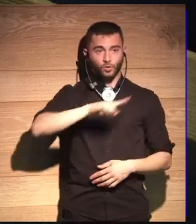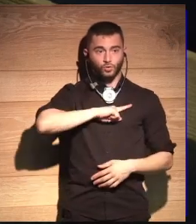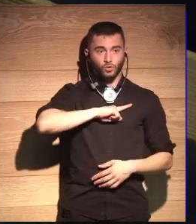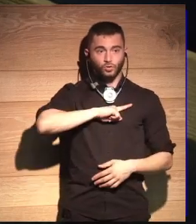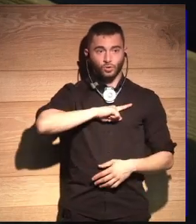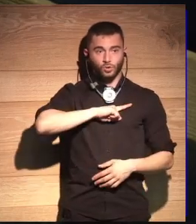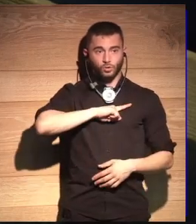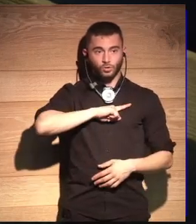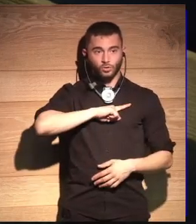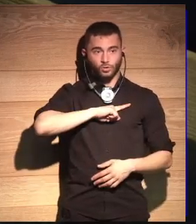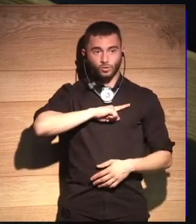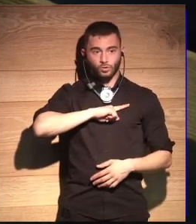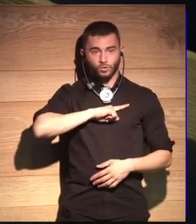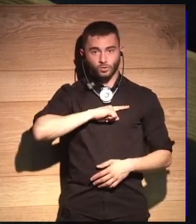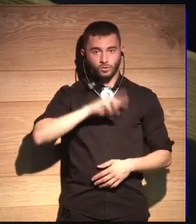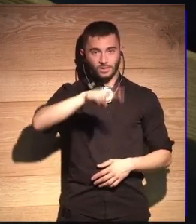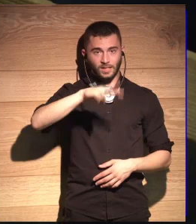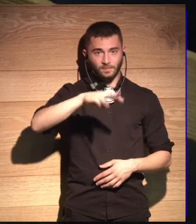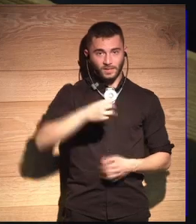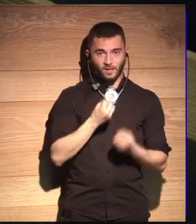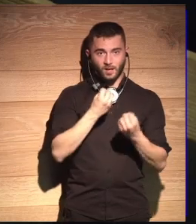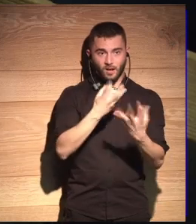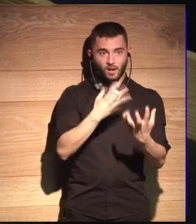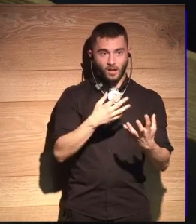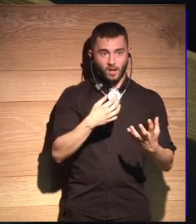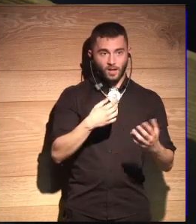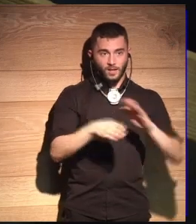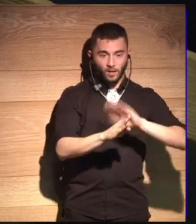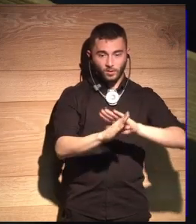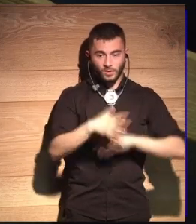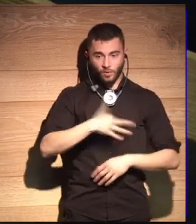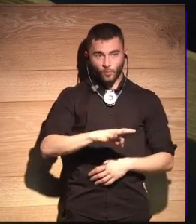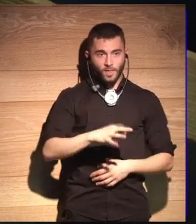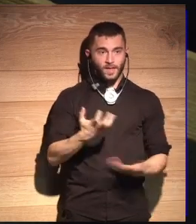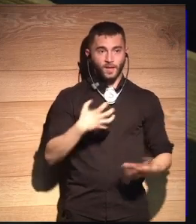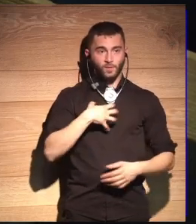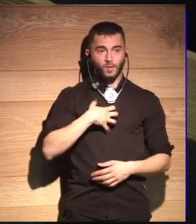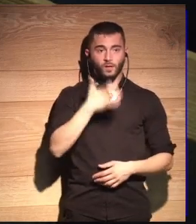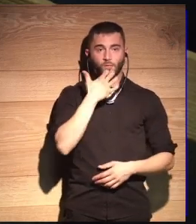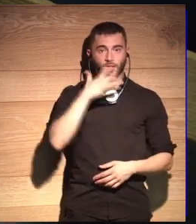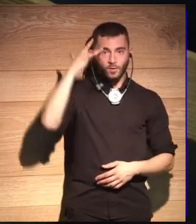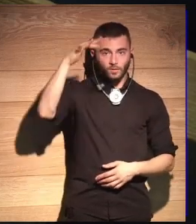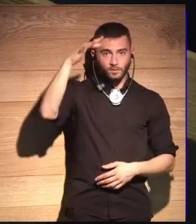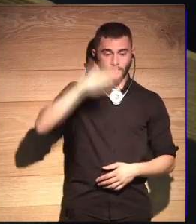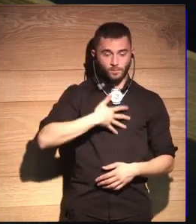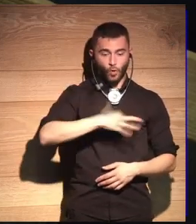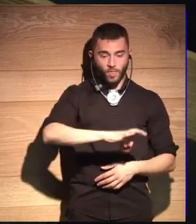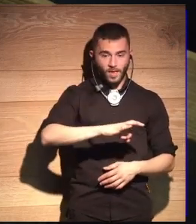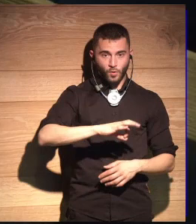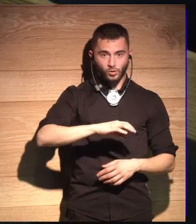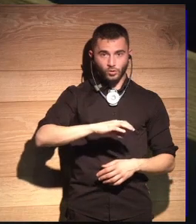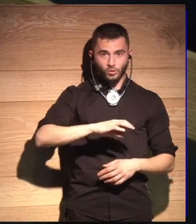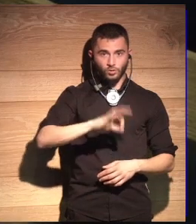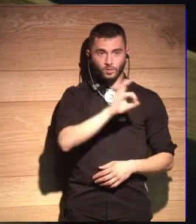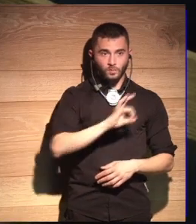such high speed that we cannot create a narrative that survives for 3 months. And we have seen that. We have seen